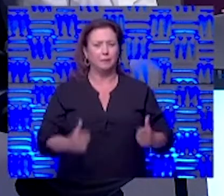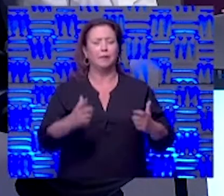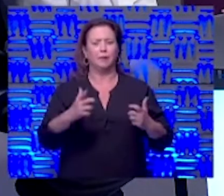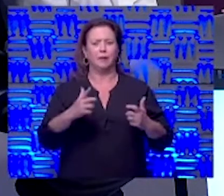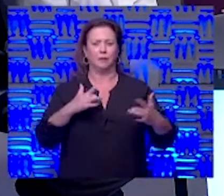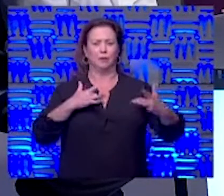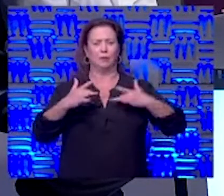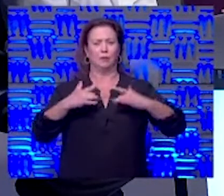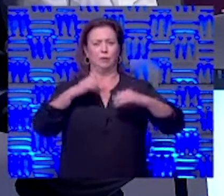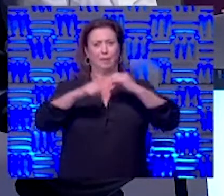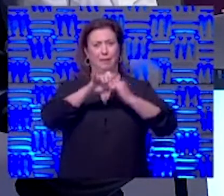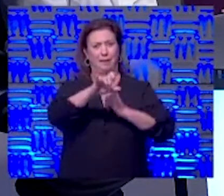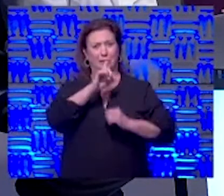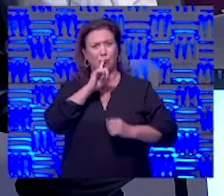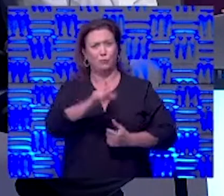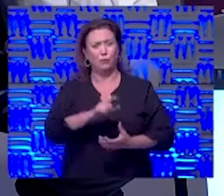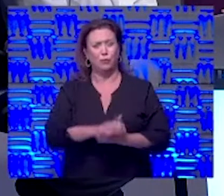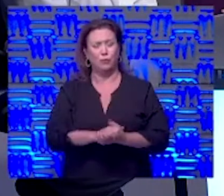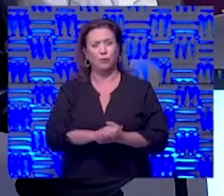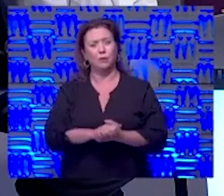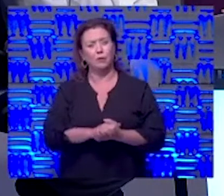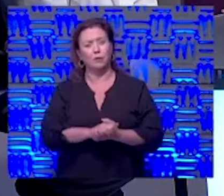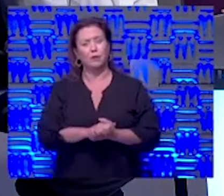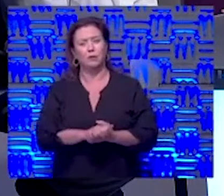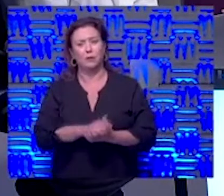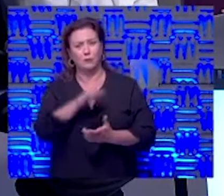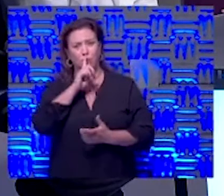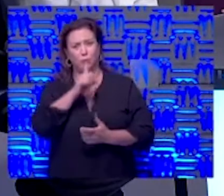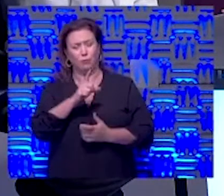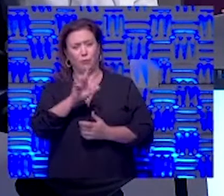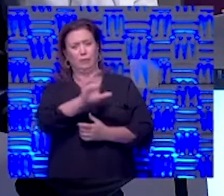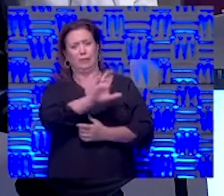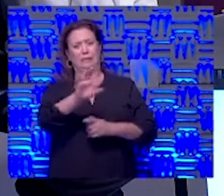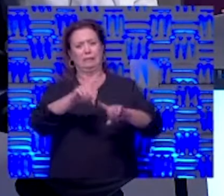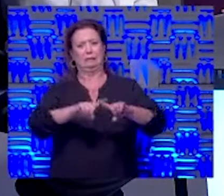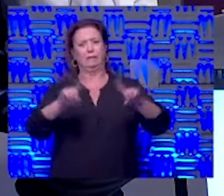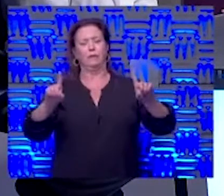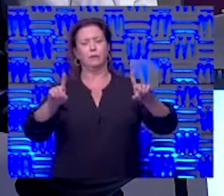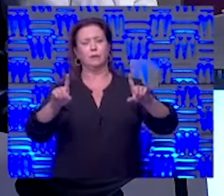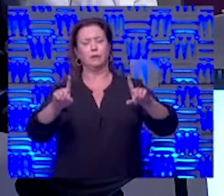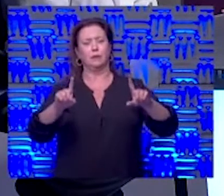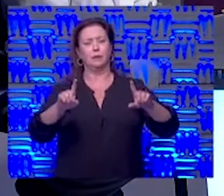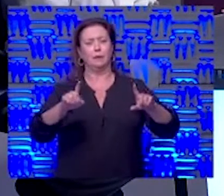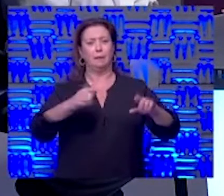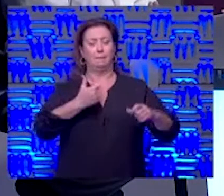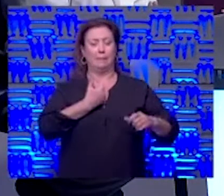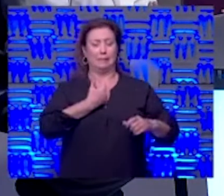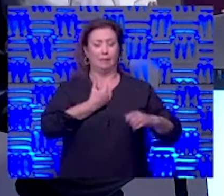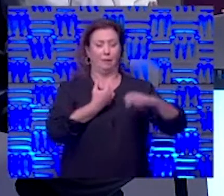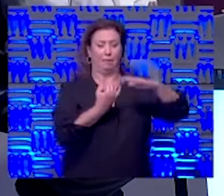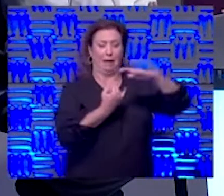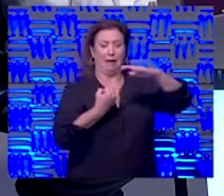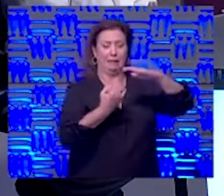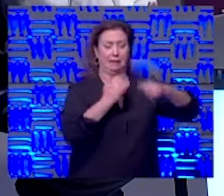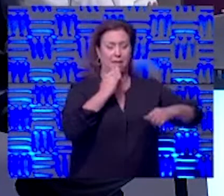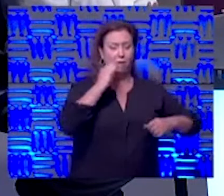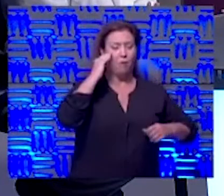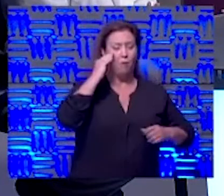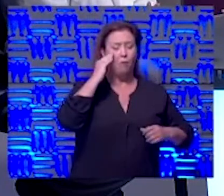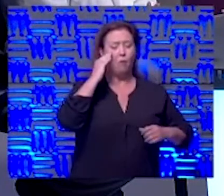big concern around that. Is it true? Is there difference between my being isolated at